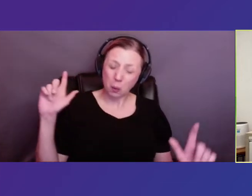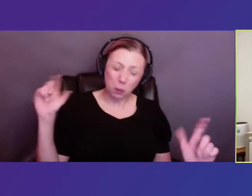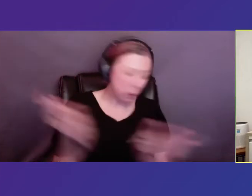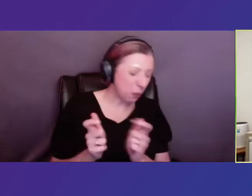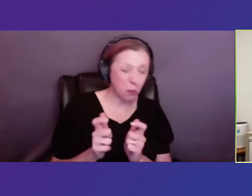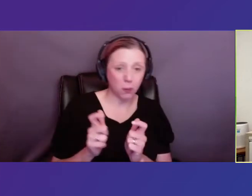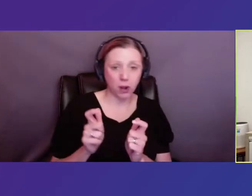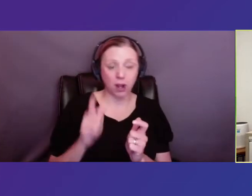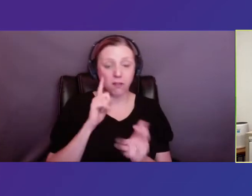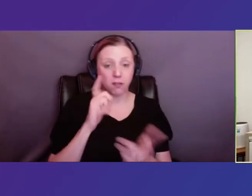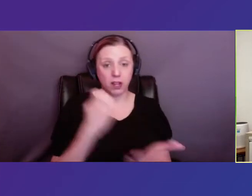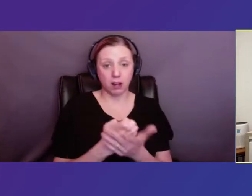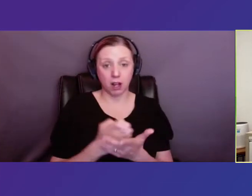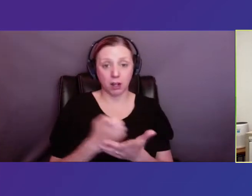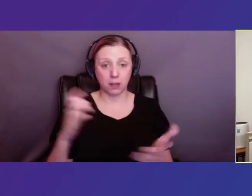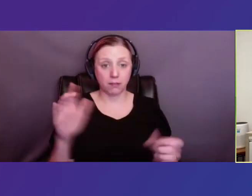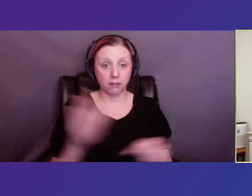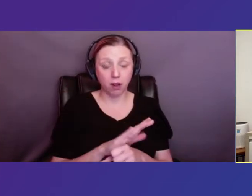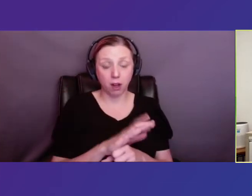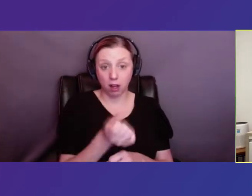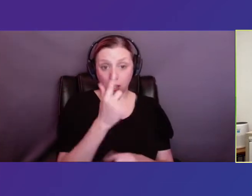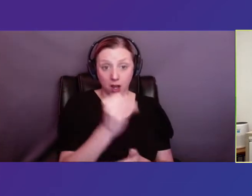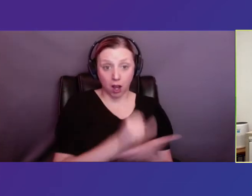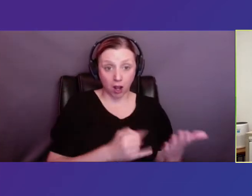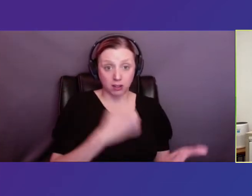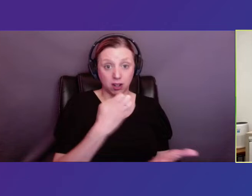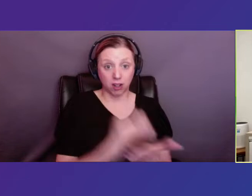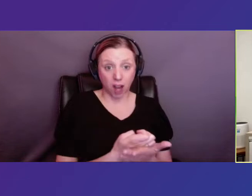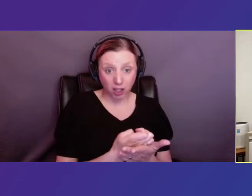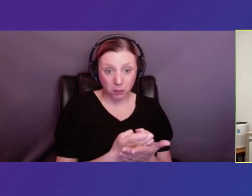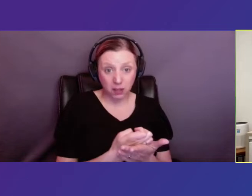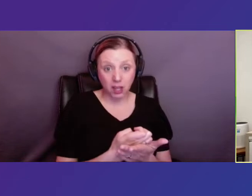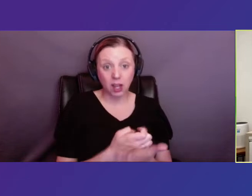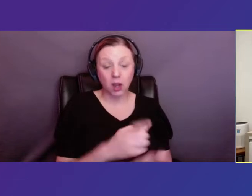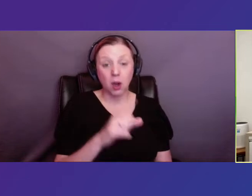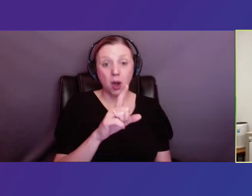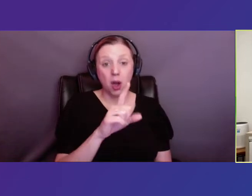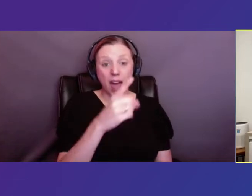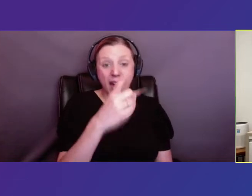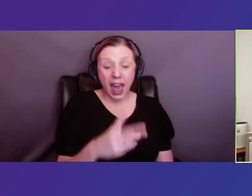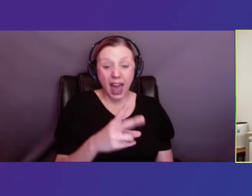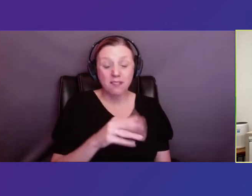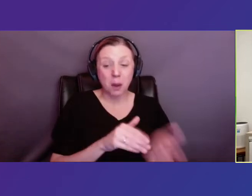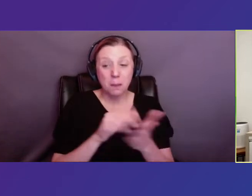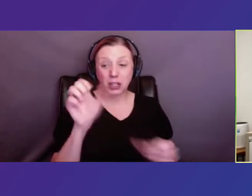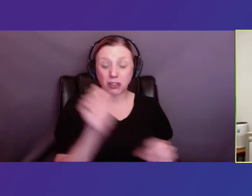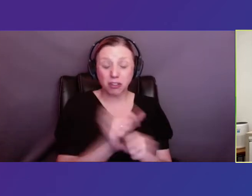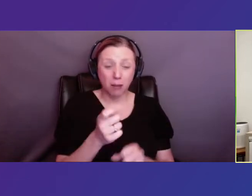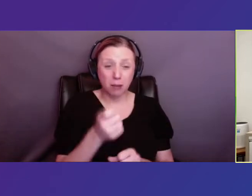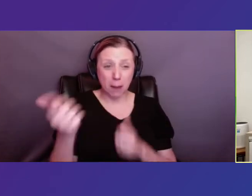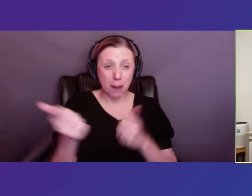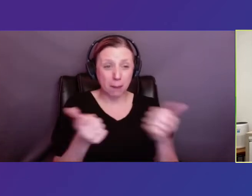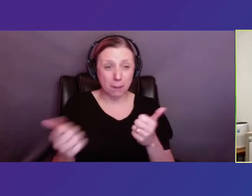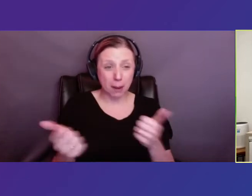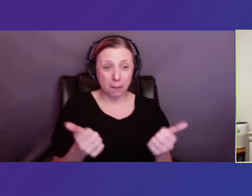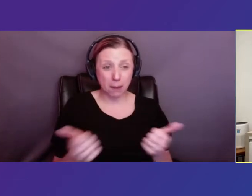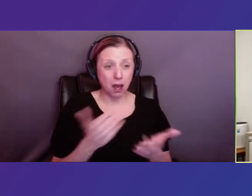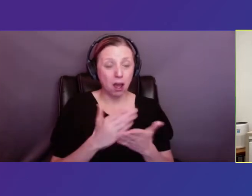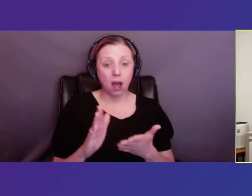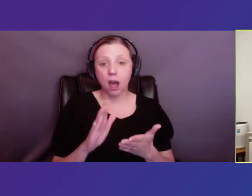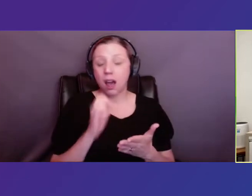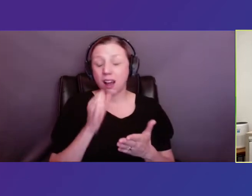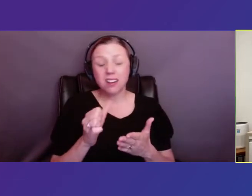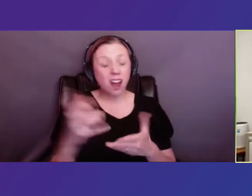whole. And the arts economy shed more than 500,000 jobs, not counting folks that are